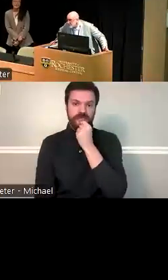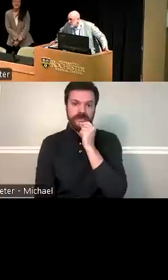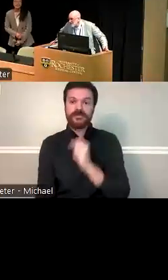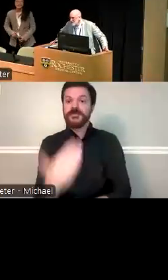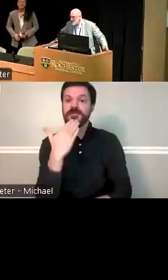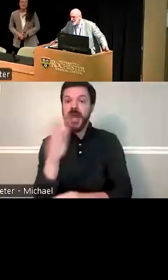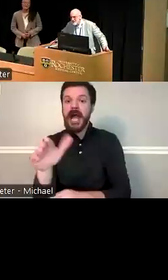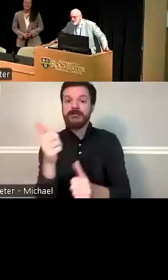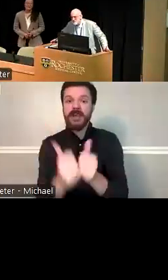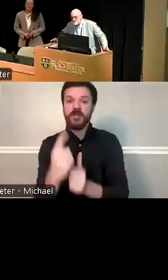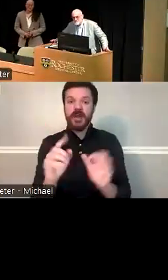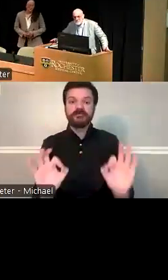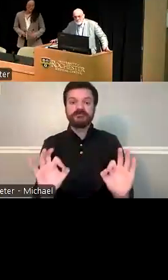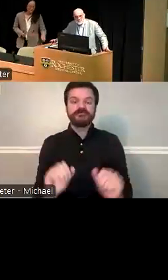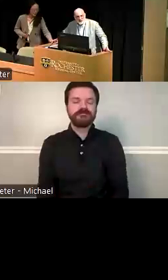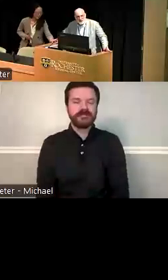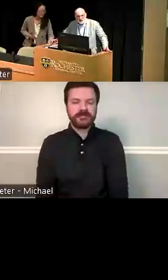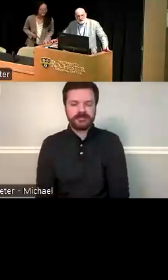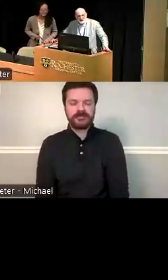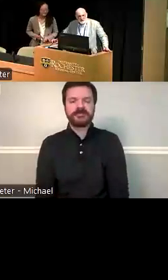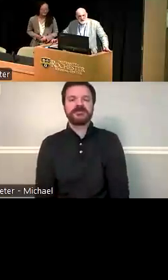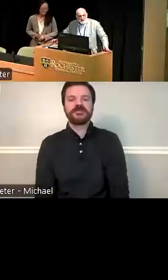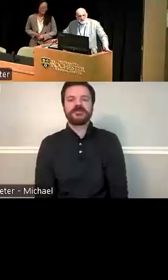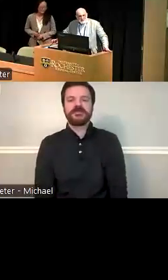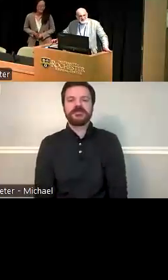Good afternoon, everybody.